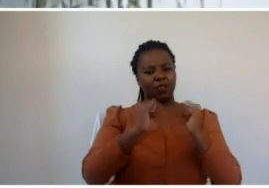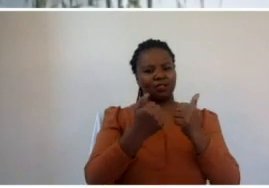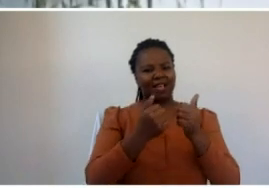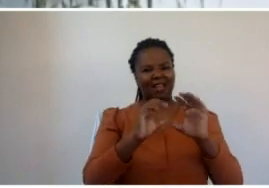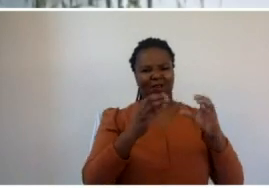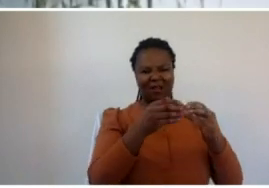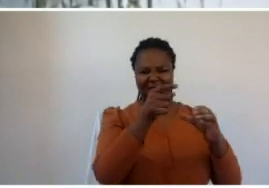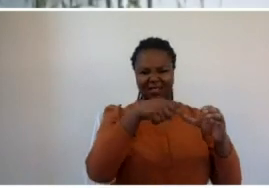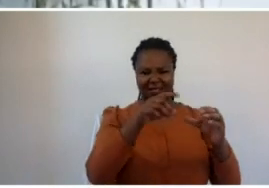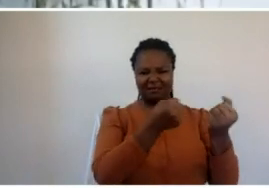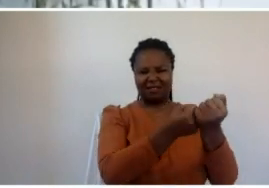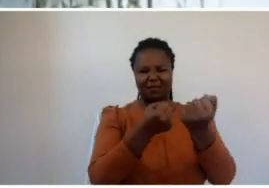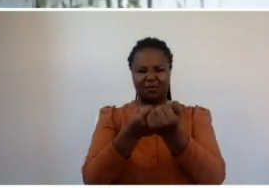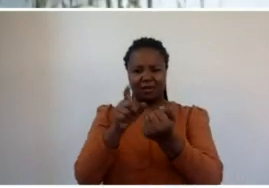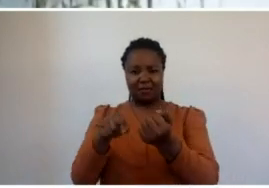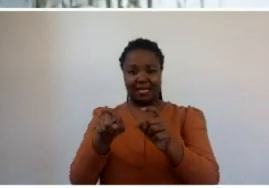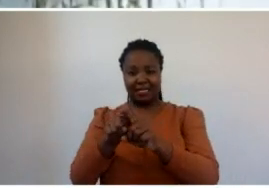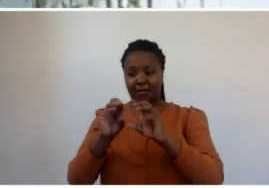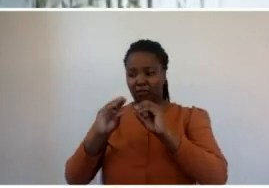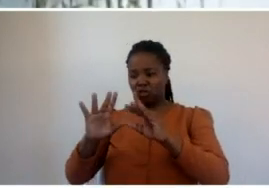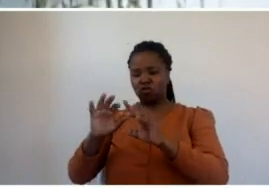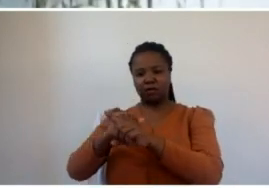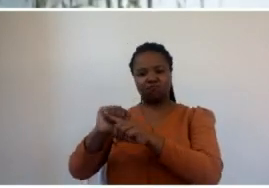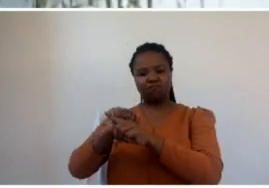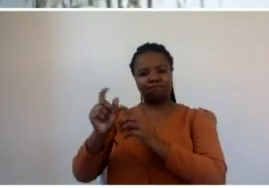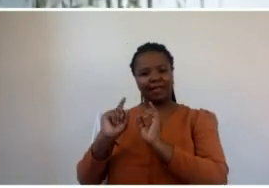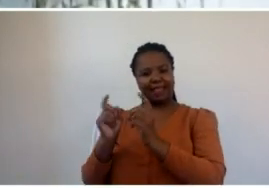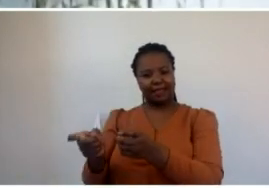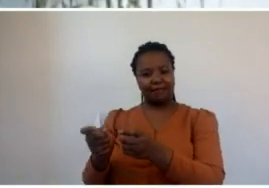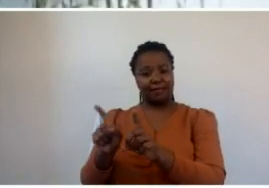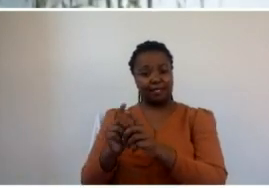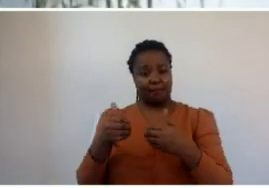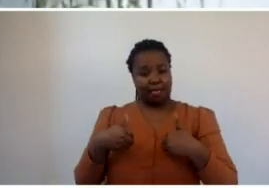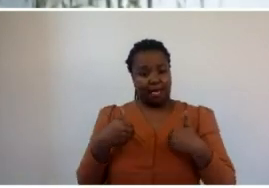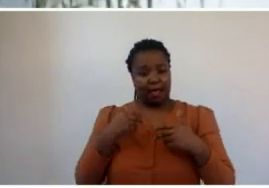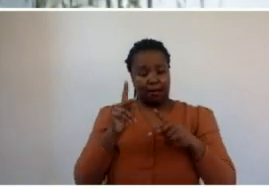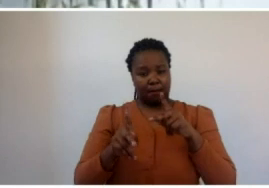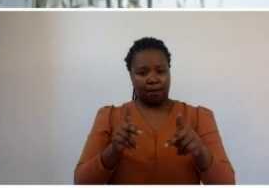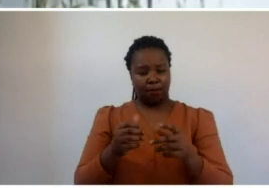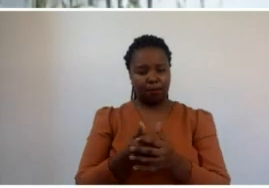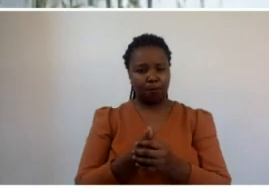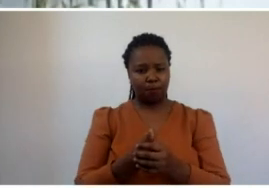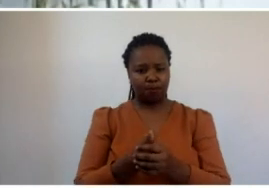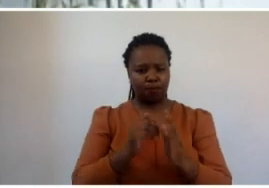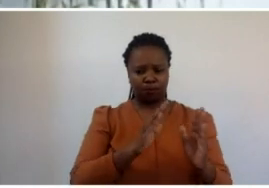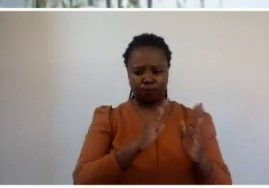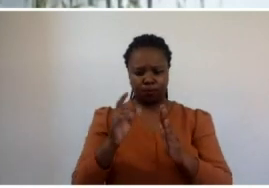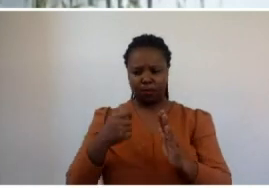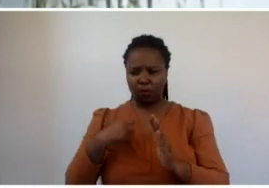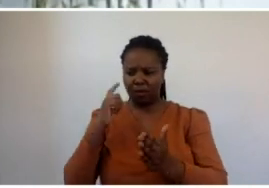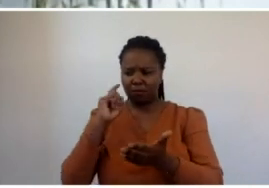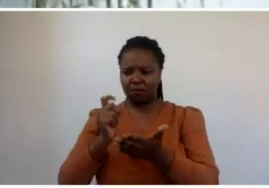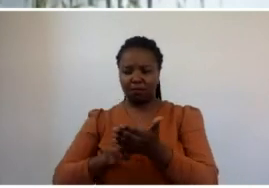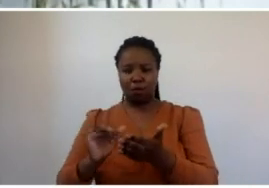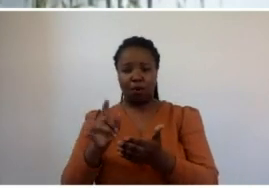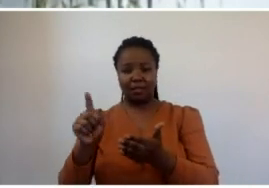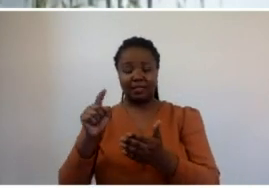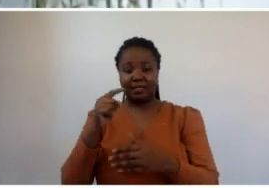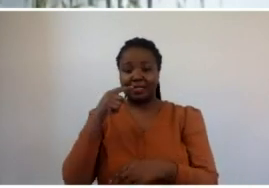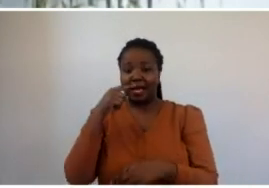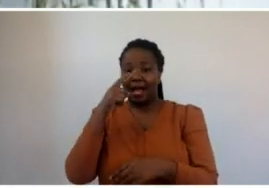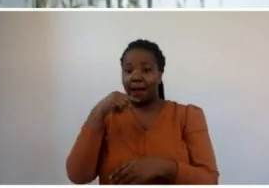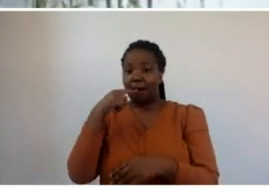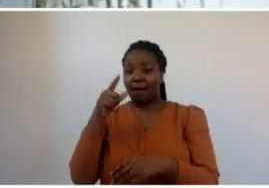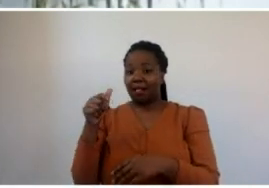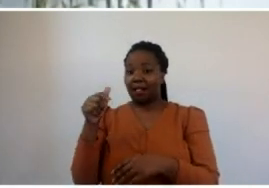parents and young people. On the other end of the spectrum, we are witnessing public authorities directly attacking